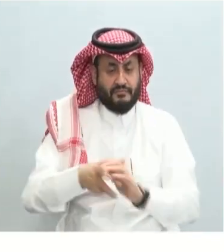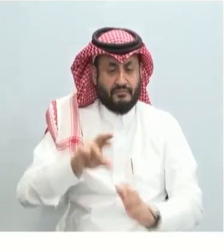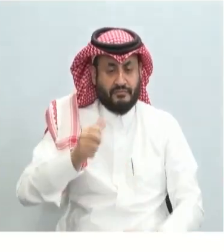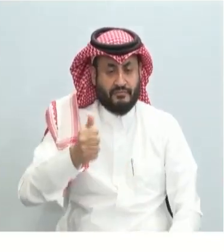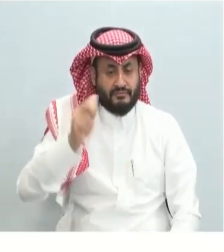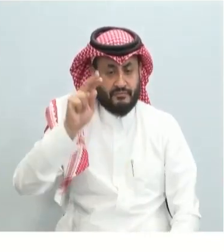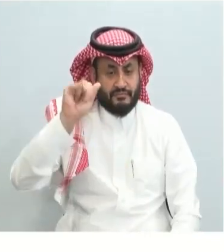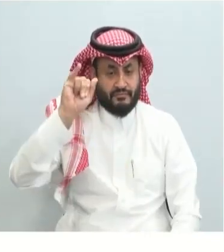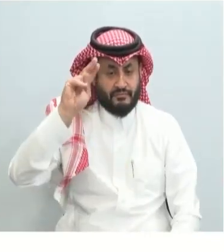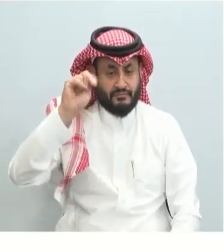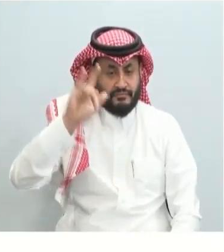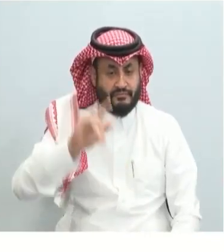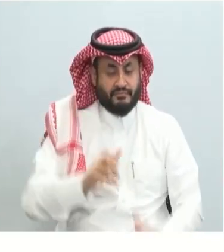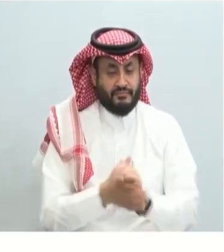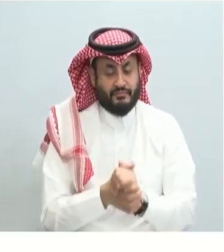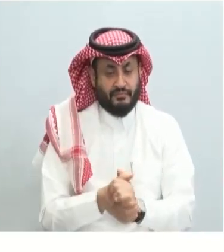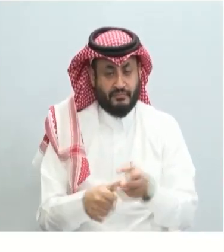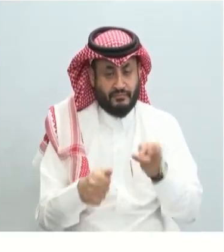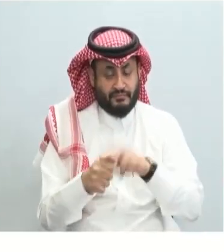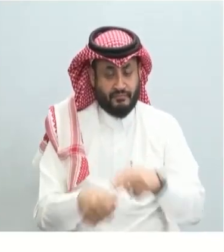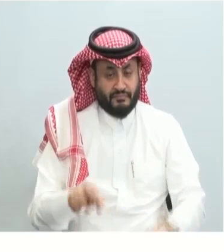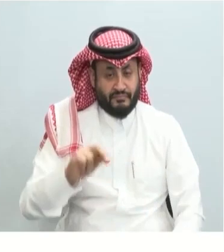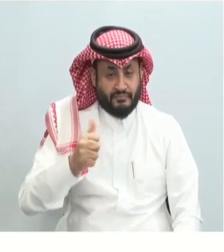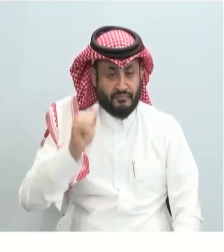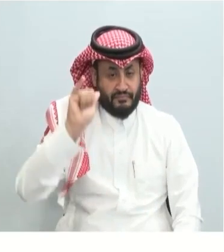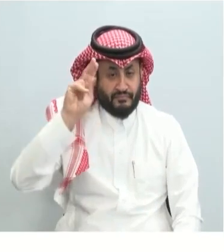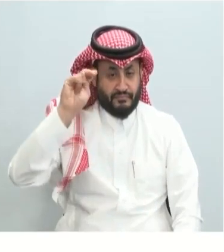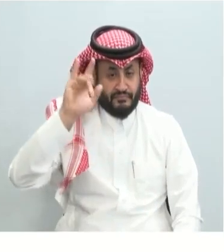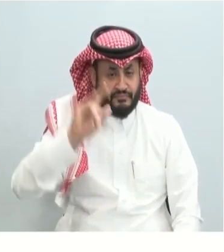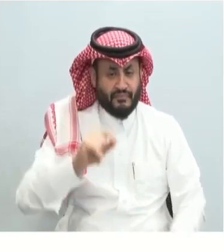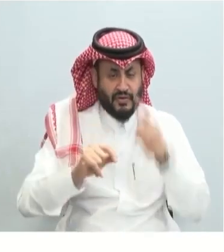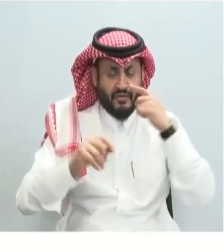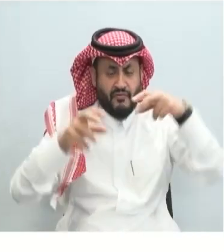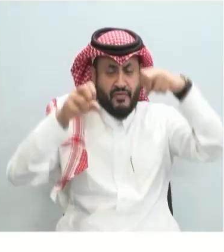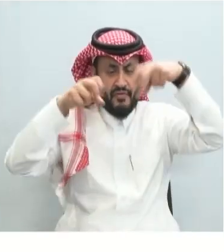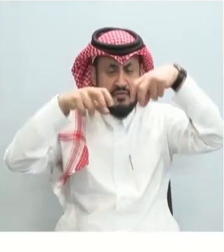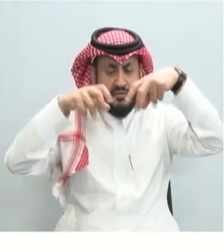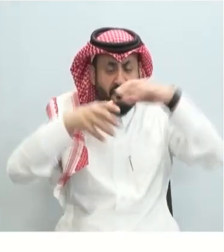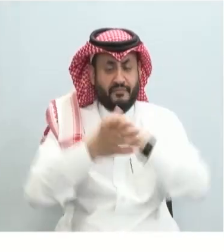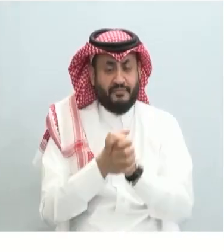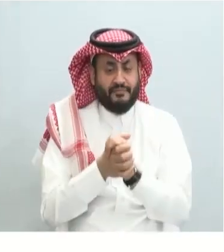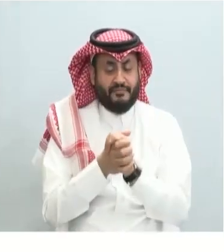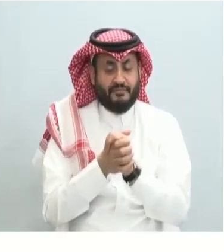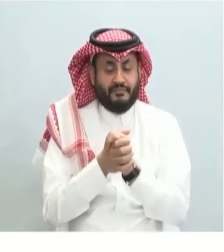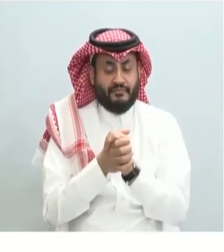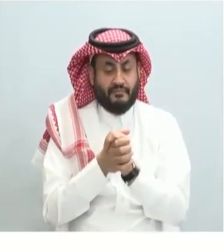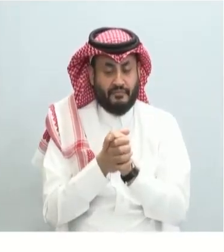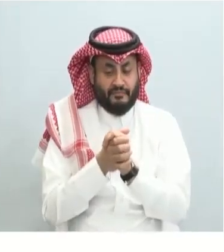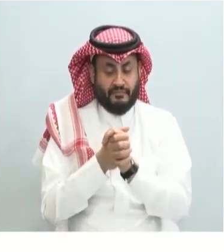rainy today. It's rainy today, where we see the rain fall from the